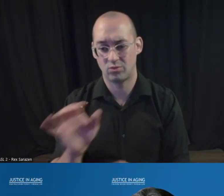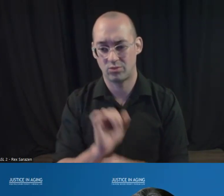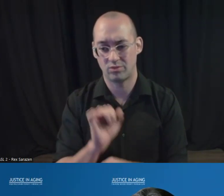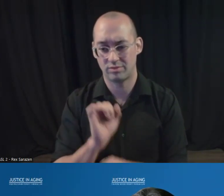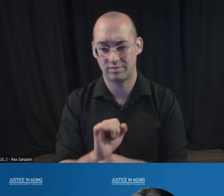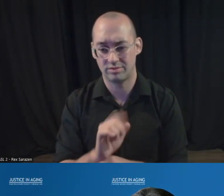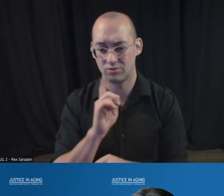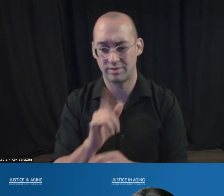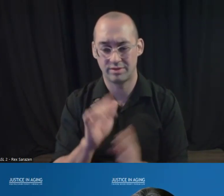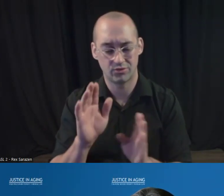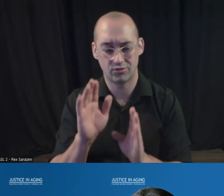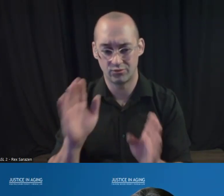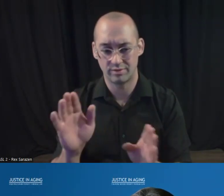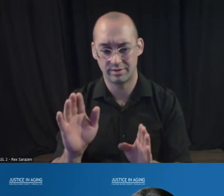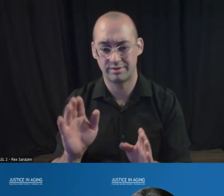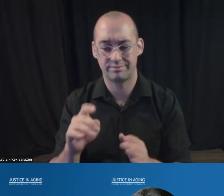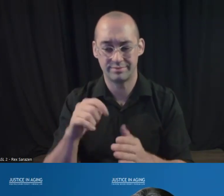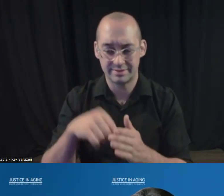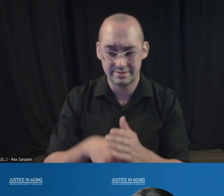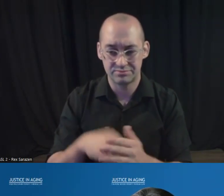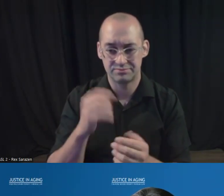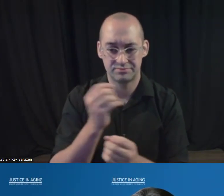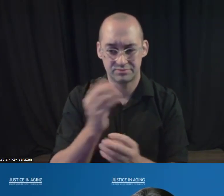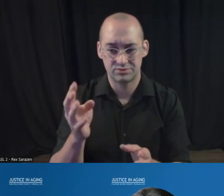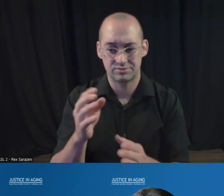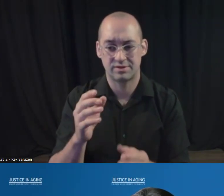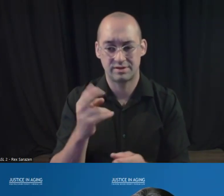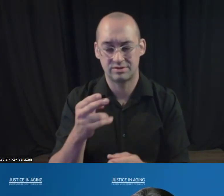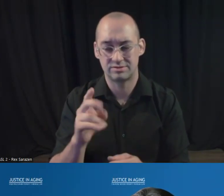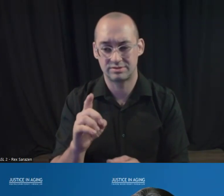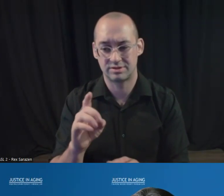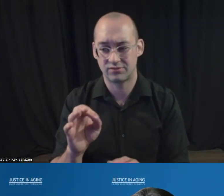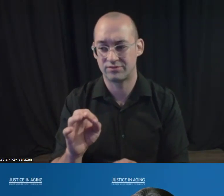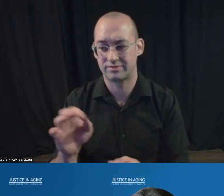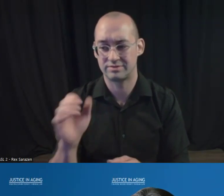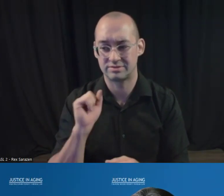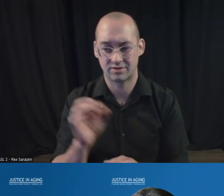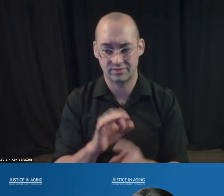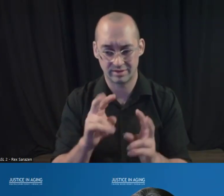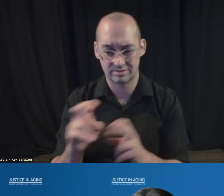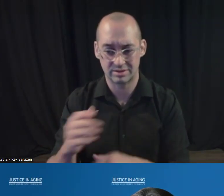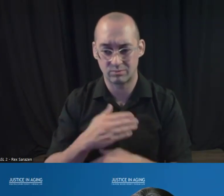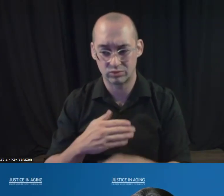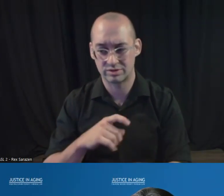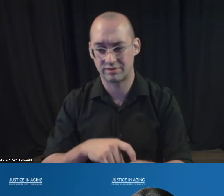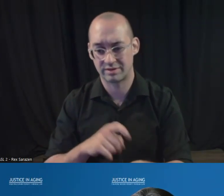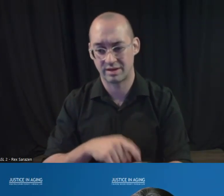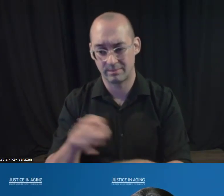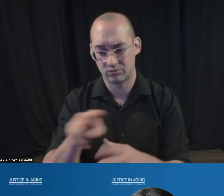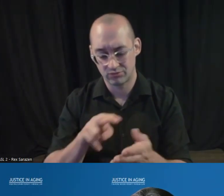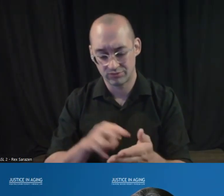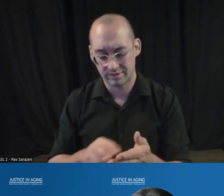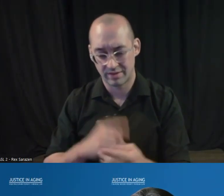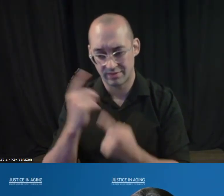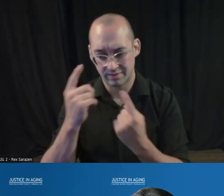really excellent kind of deep dive into the HCBS gap analysis. And we really appreciate the time people take to read it, to think